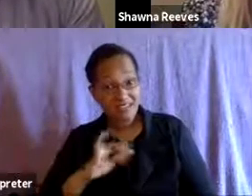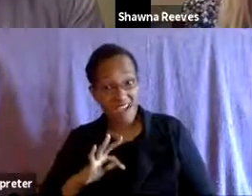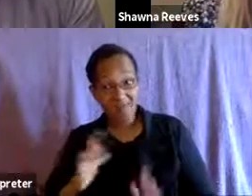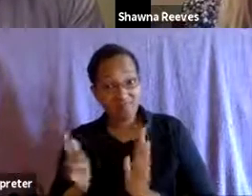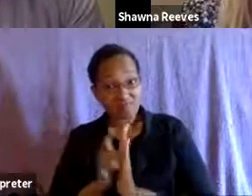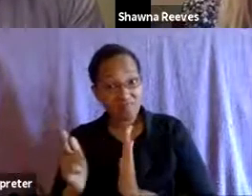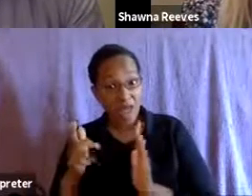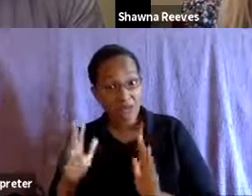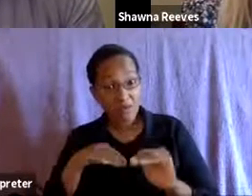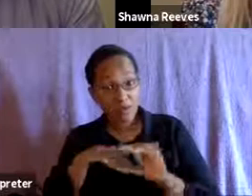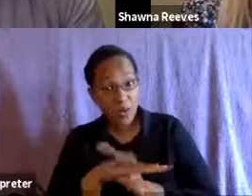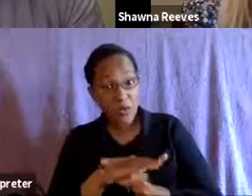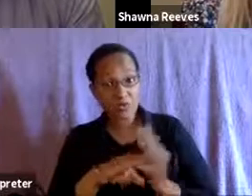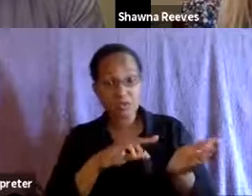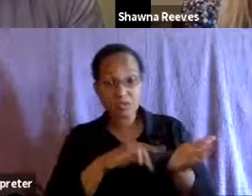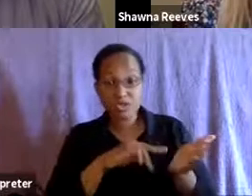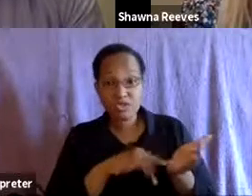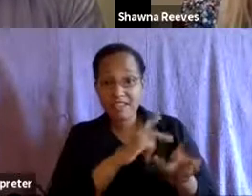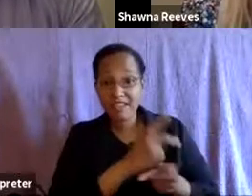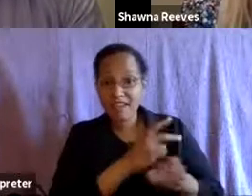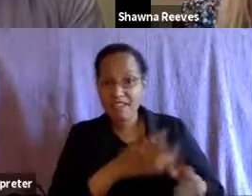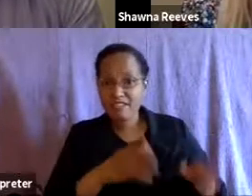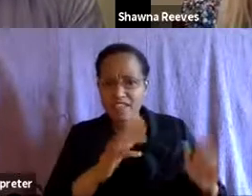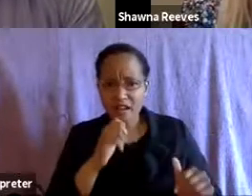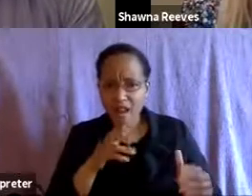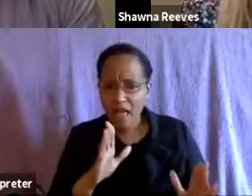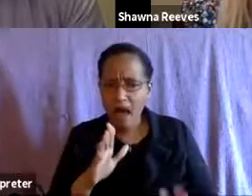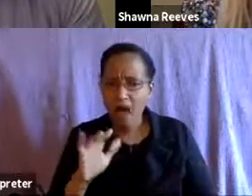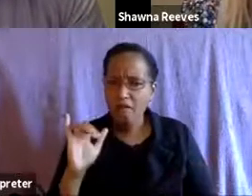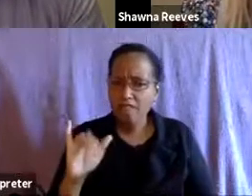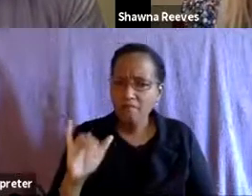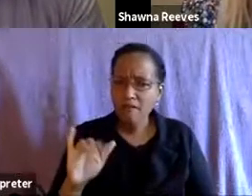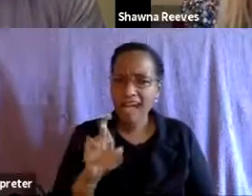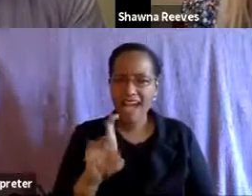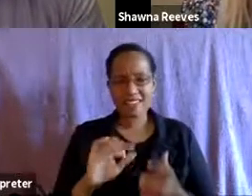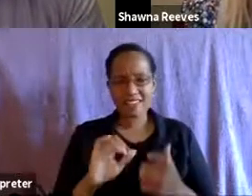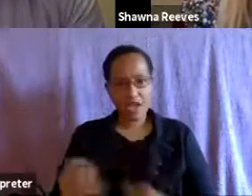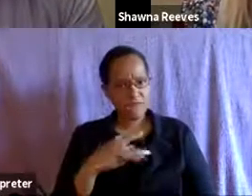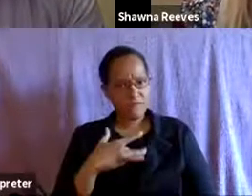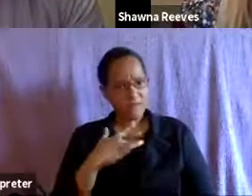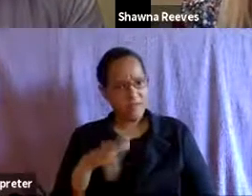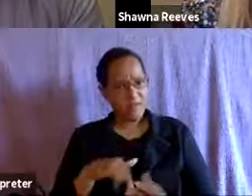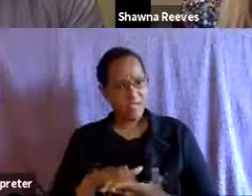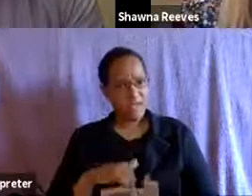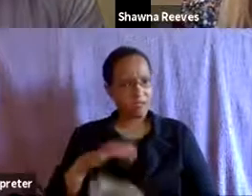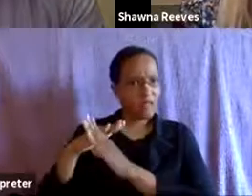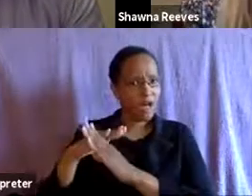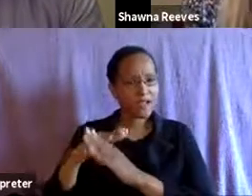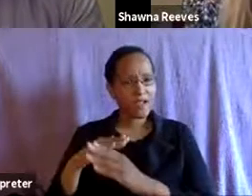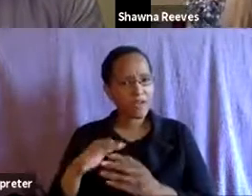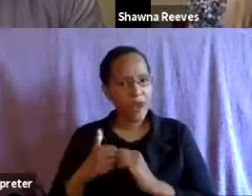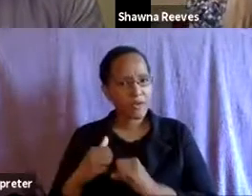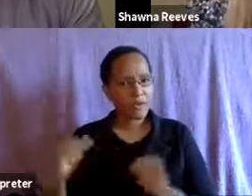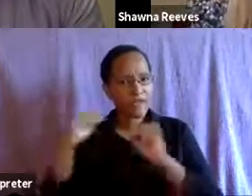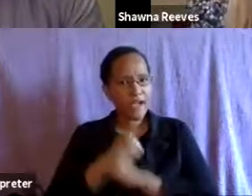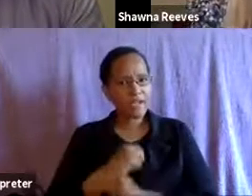in. So people are very surprised that the Ombudsman staff are not allowed to go in the facilities.